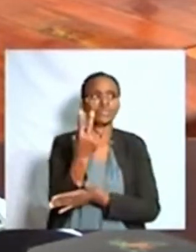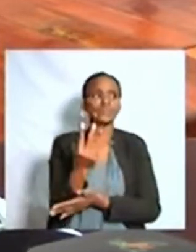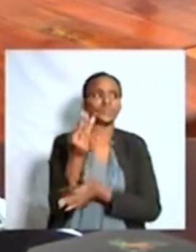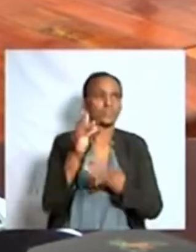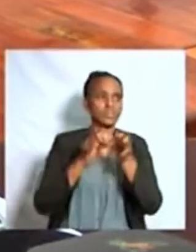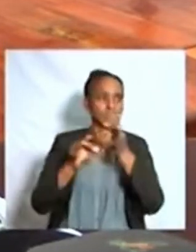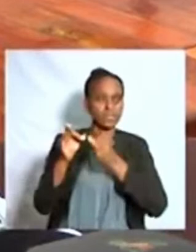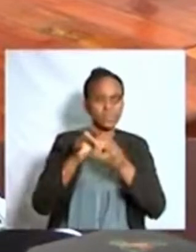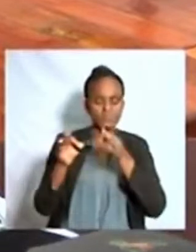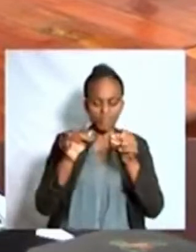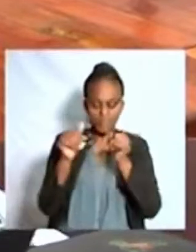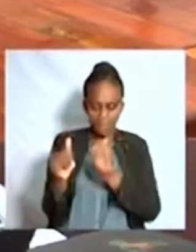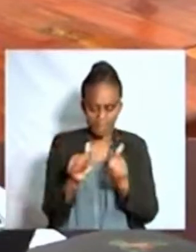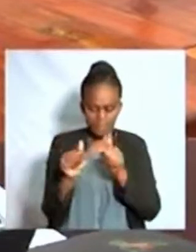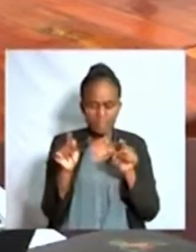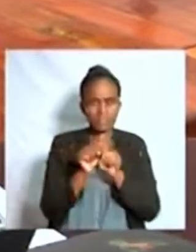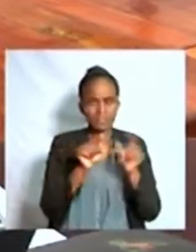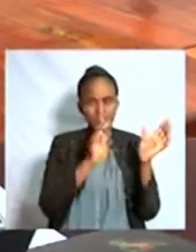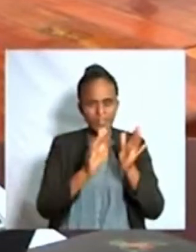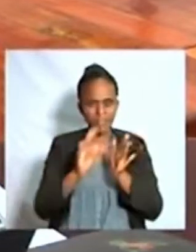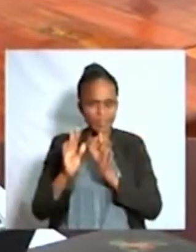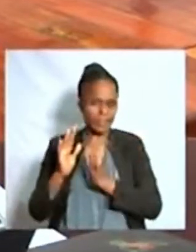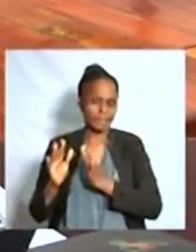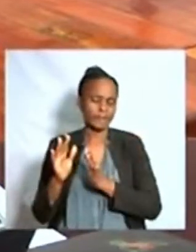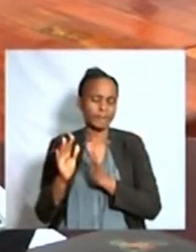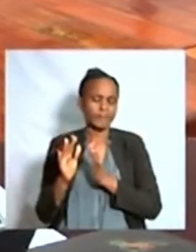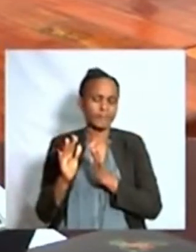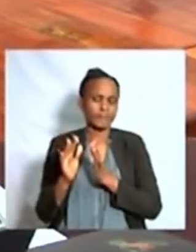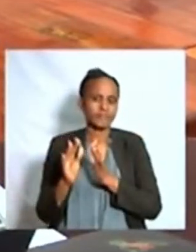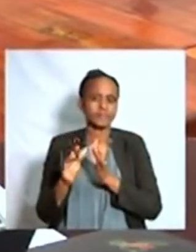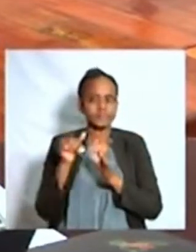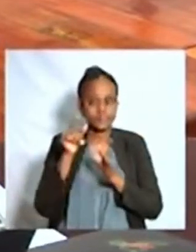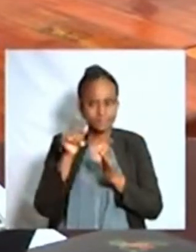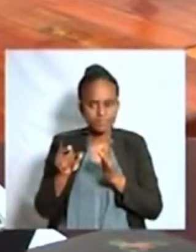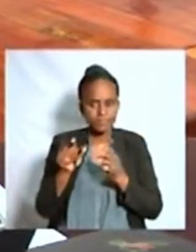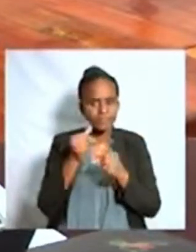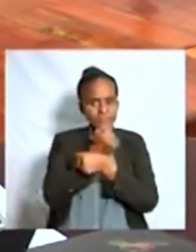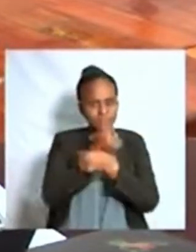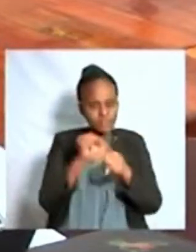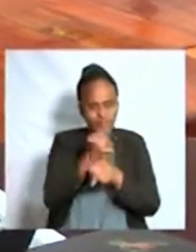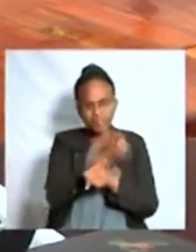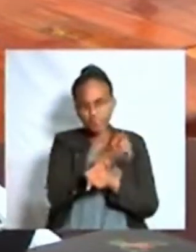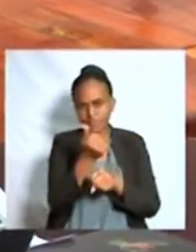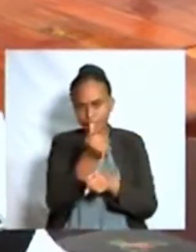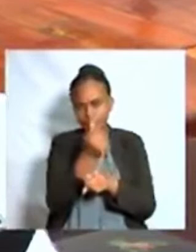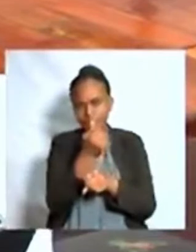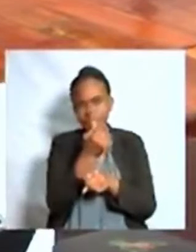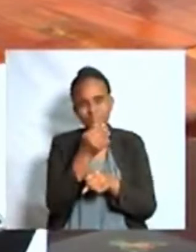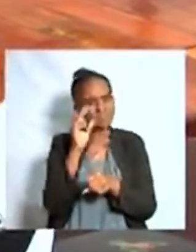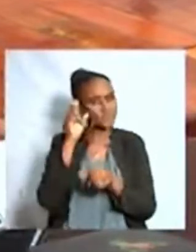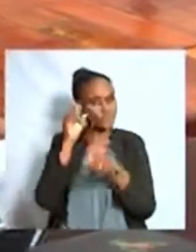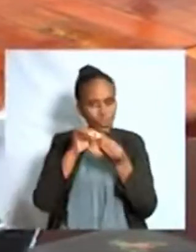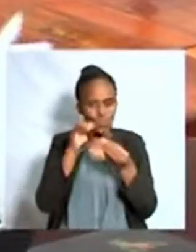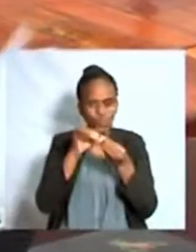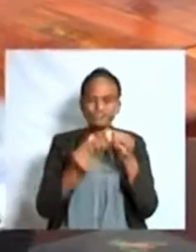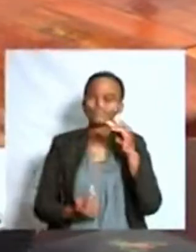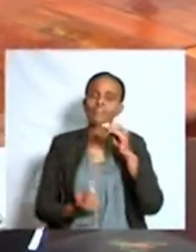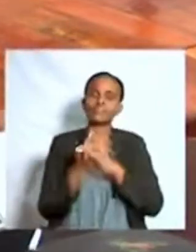highlights actions and remedial measures to address any further reoccurrence.